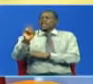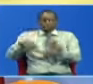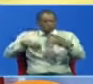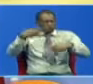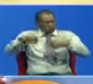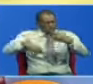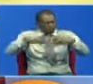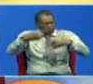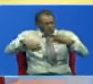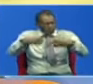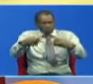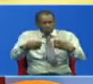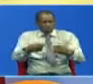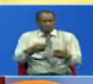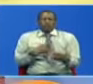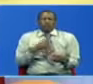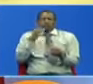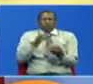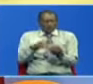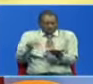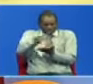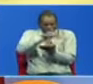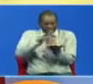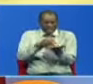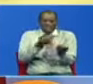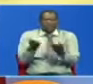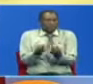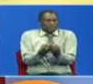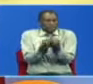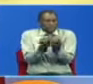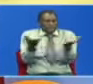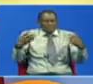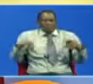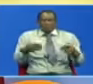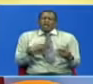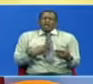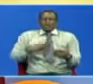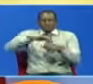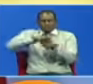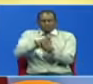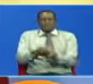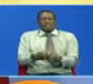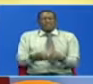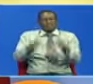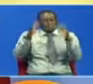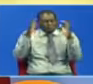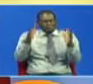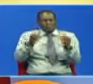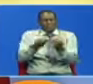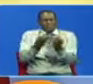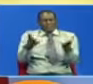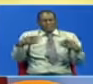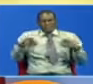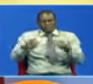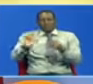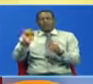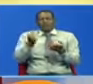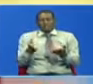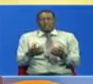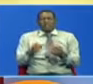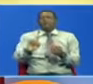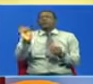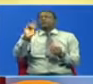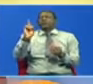be one of the epicenters with large numbers, largest numbers. So in Nairobi, it appears that